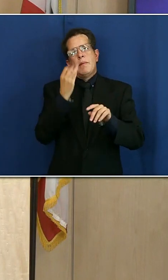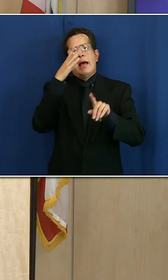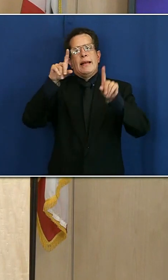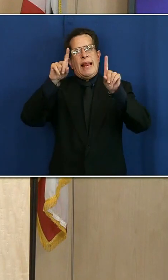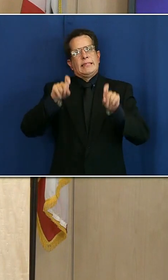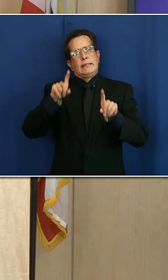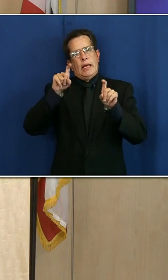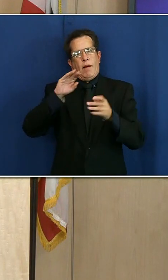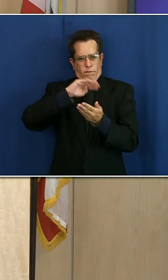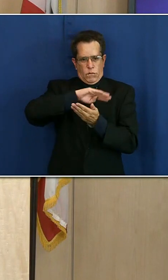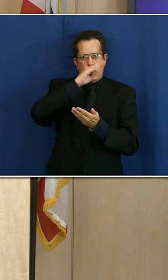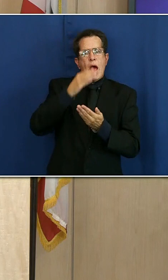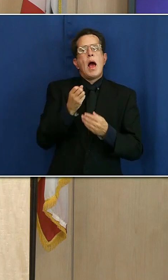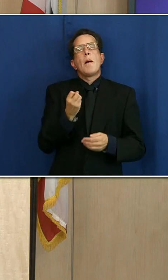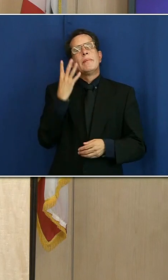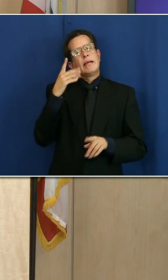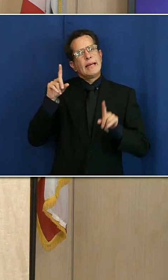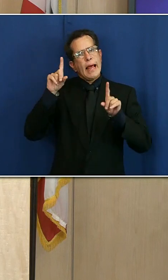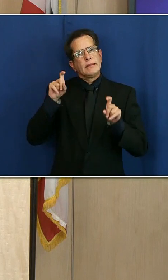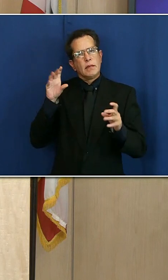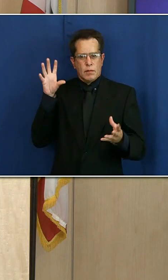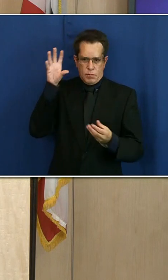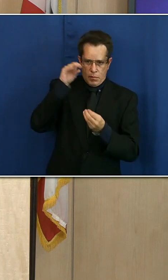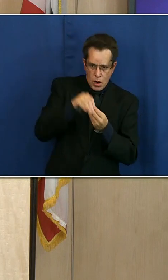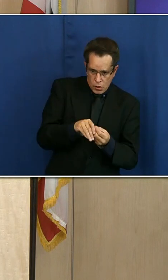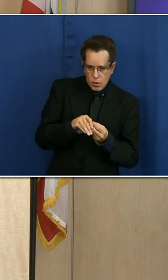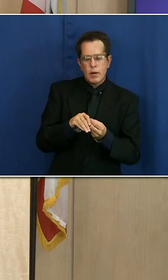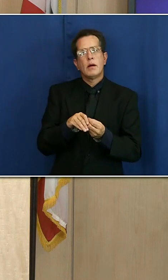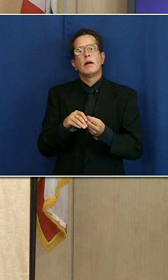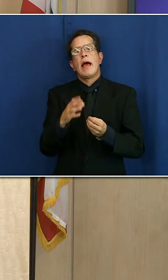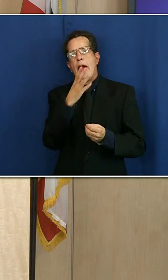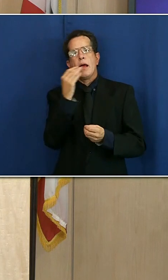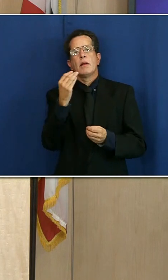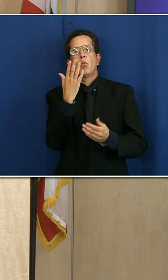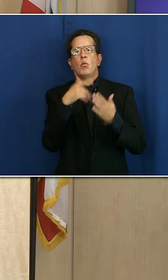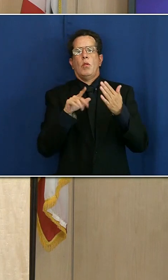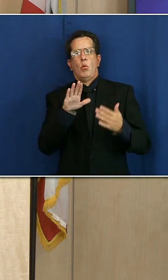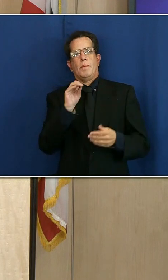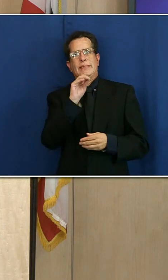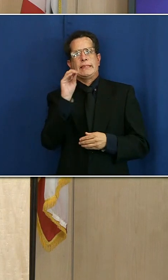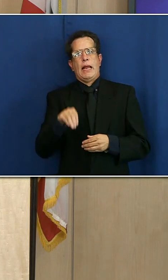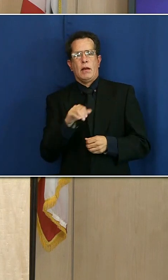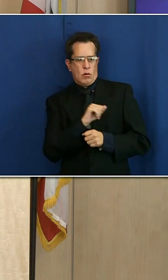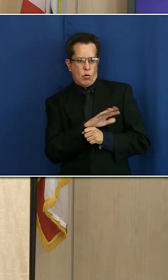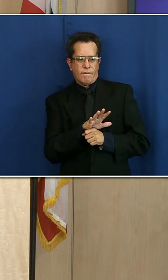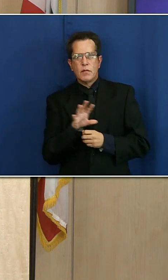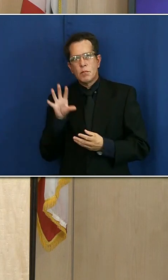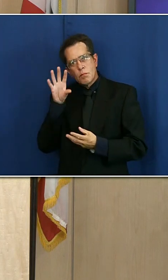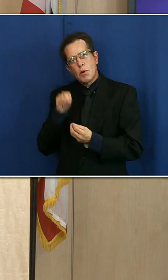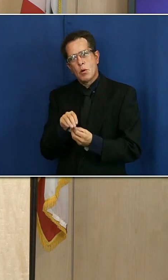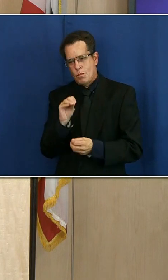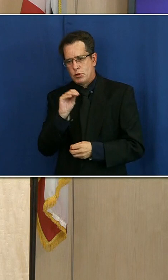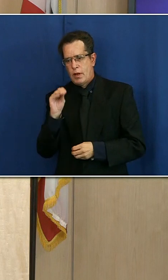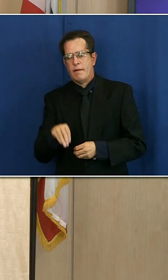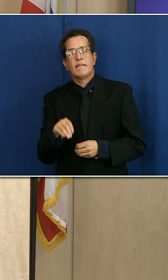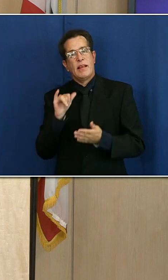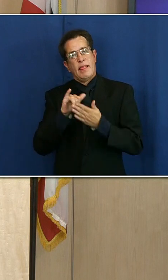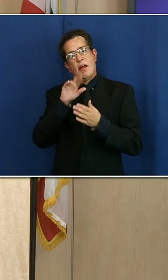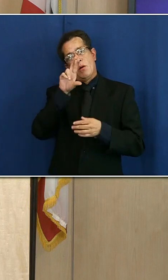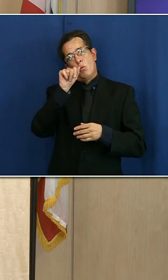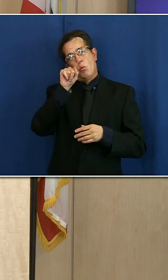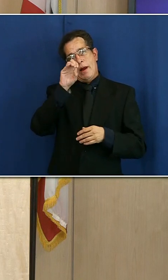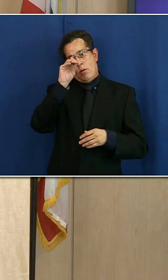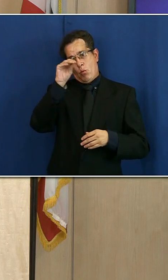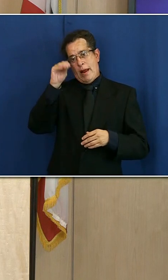testing volume is used to determine the testing positivity, and the case rate is adjusted or could